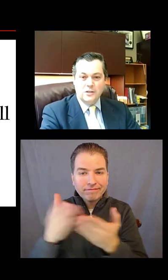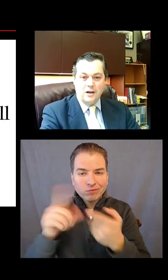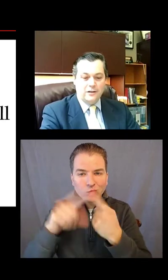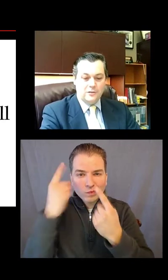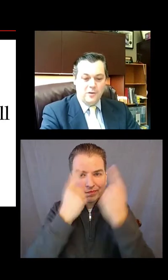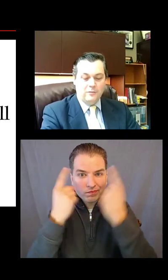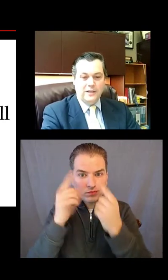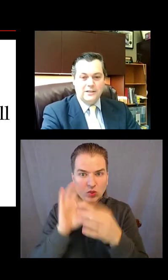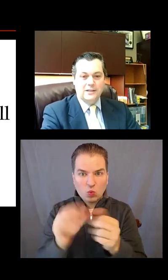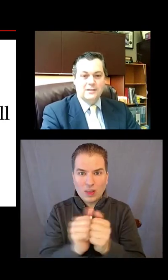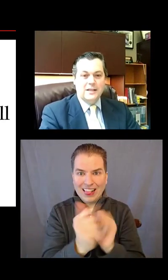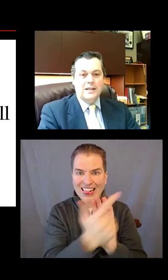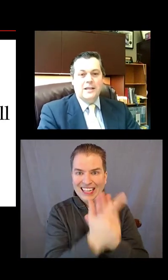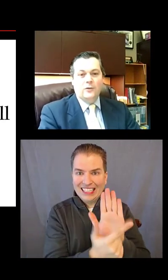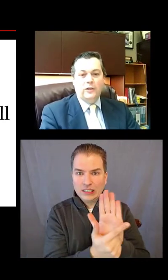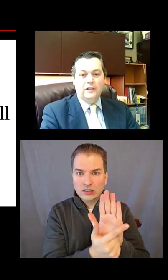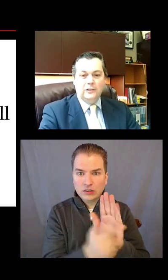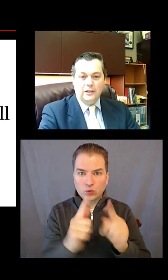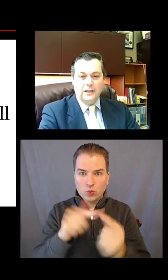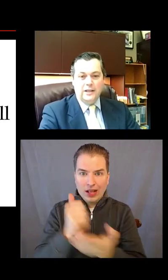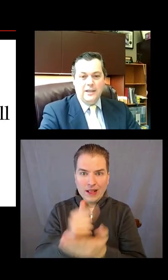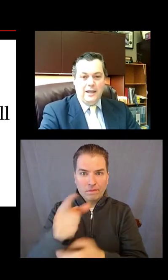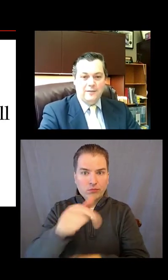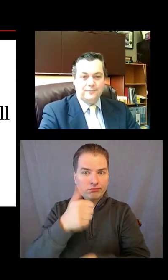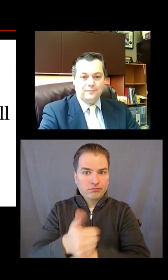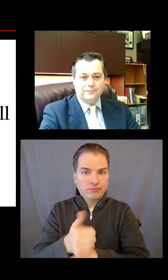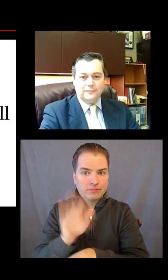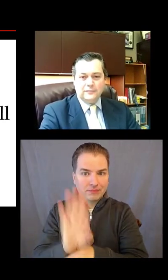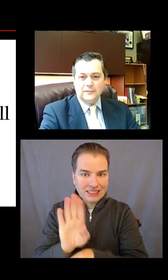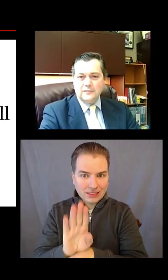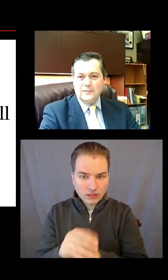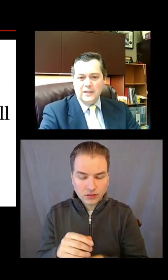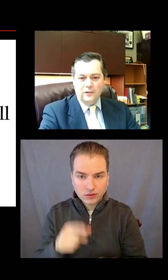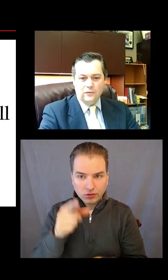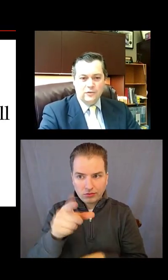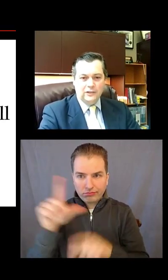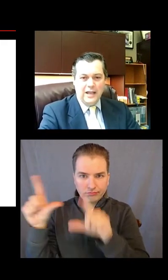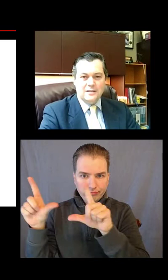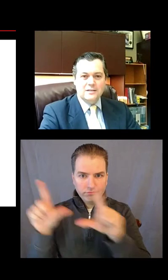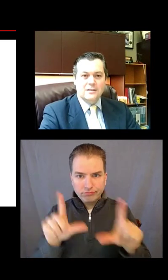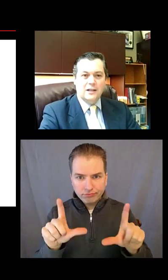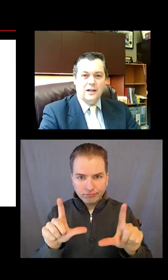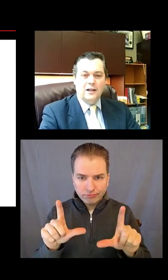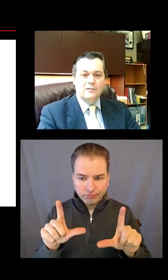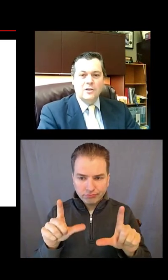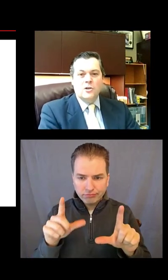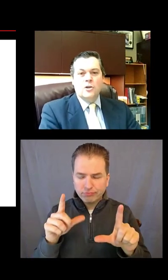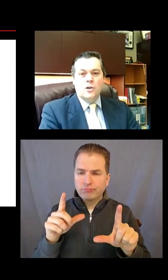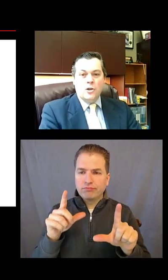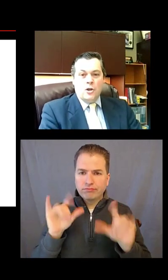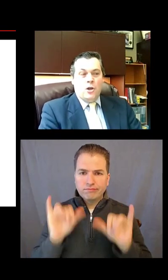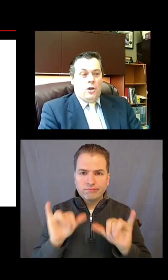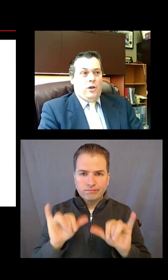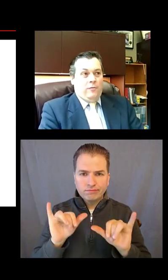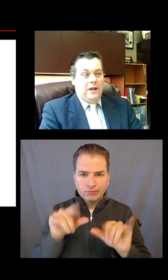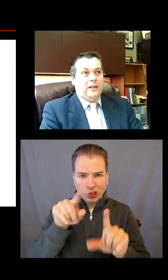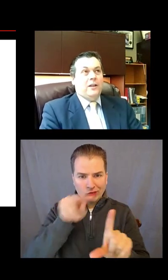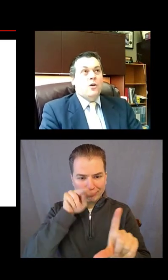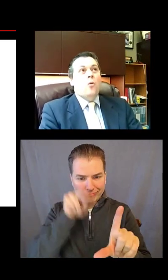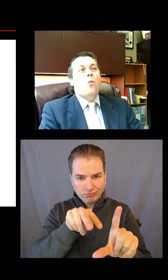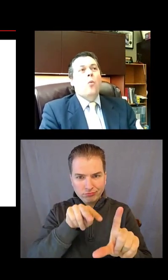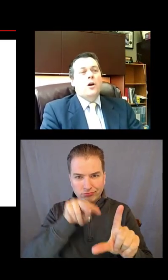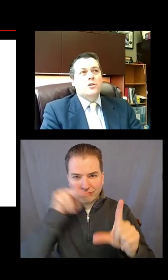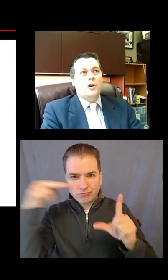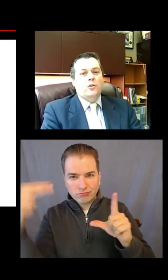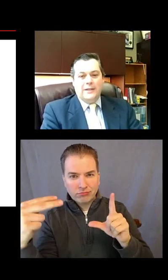considerations when starting a small business, and really looking at that through the lens of,